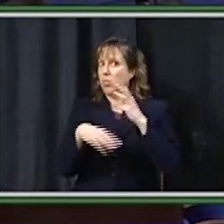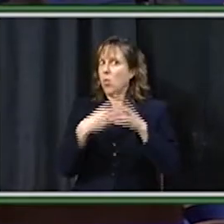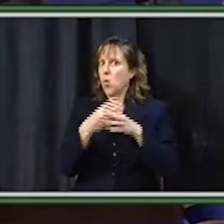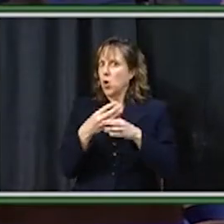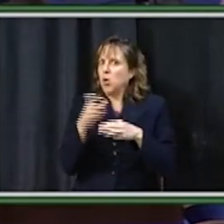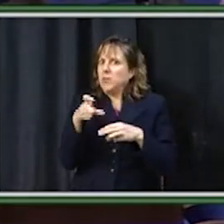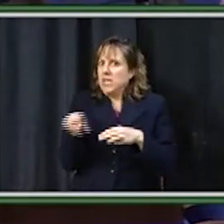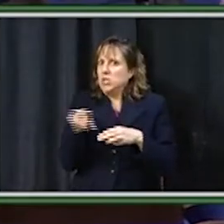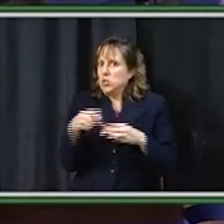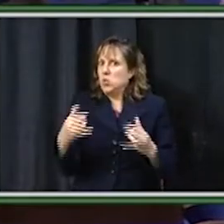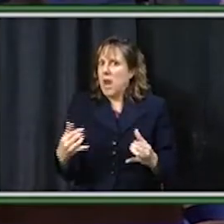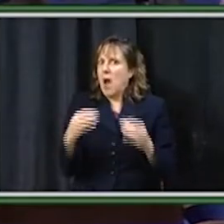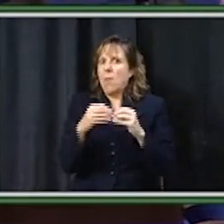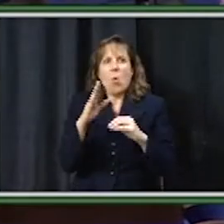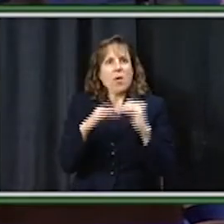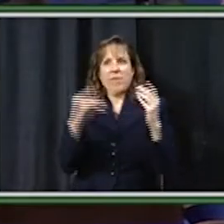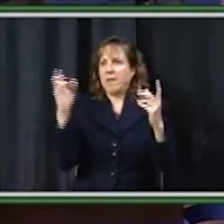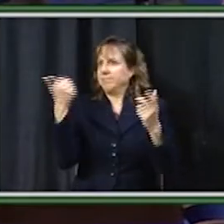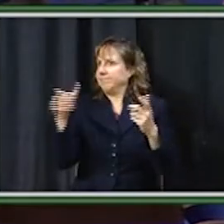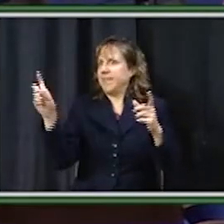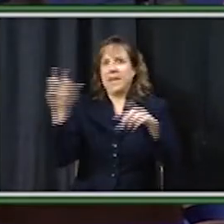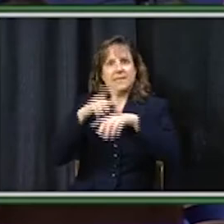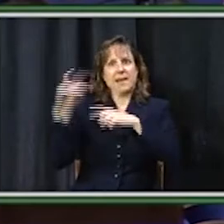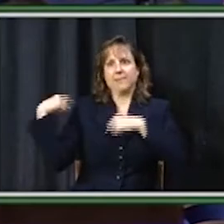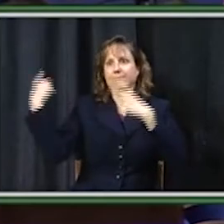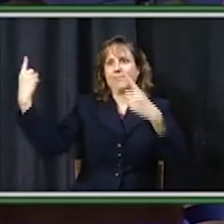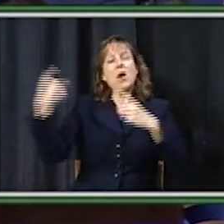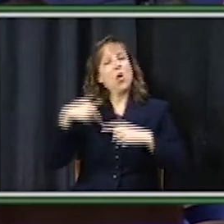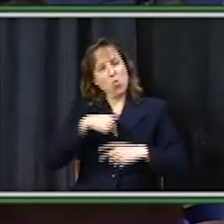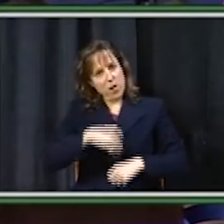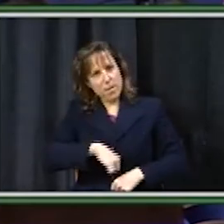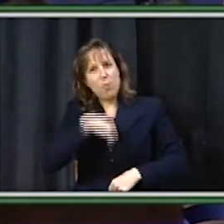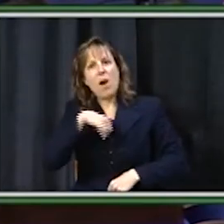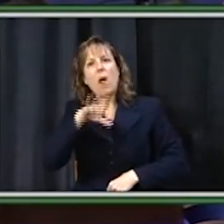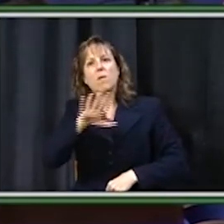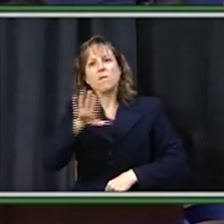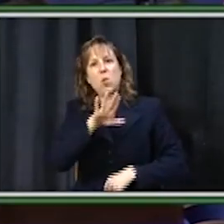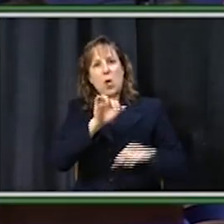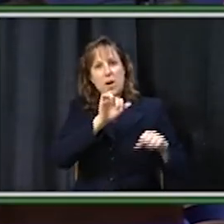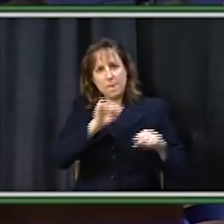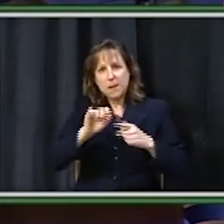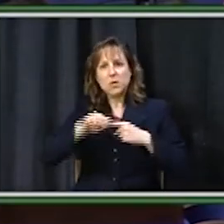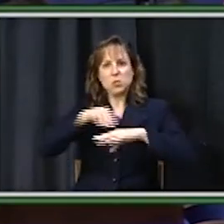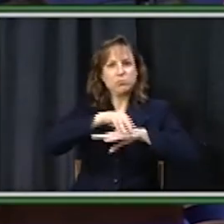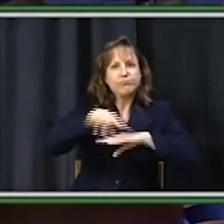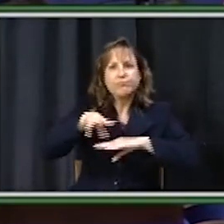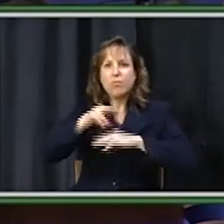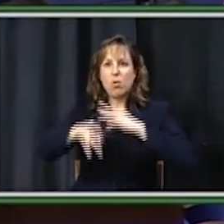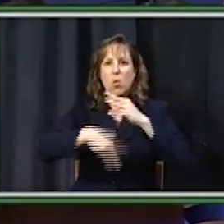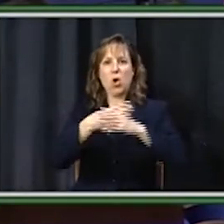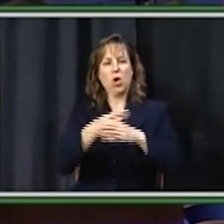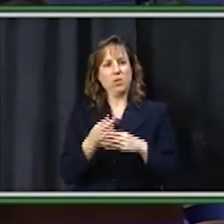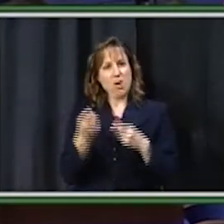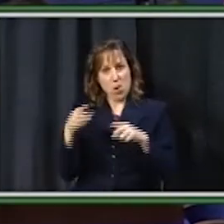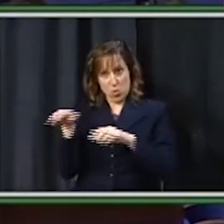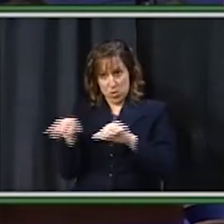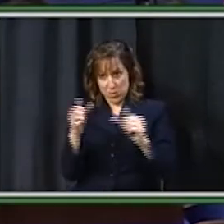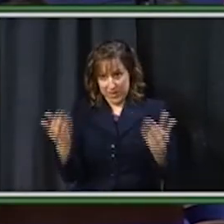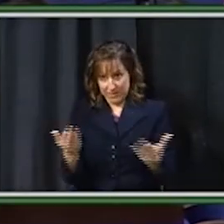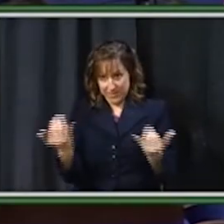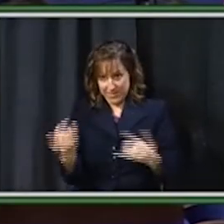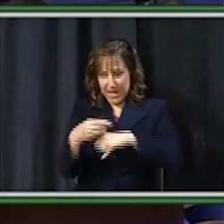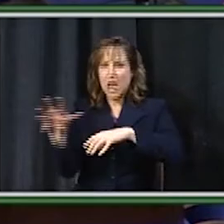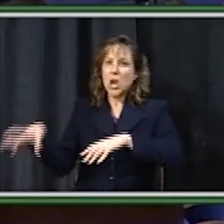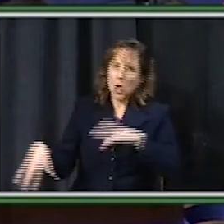you now, and we are so very proud of you and your ability to shape that world. Go out when we leave here today and